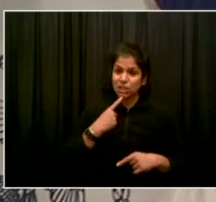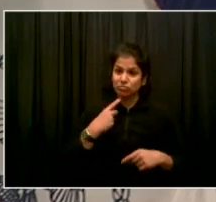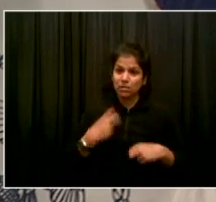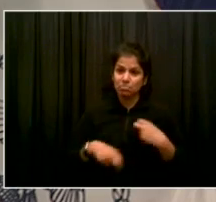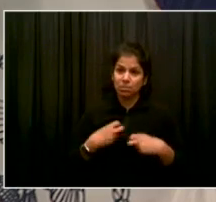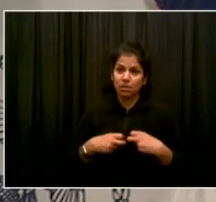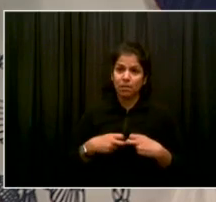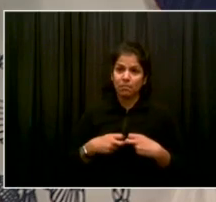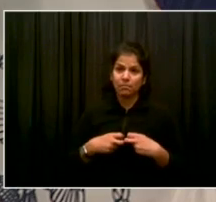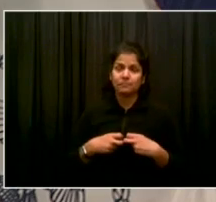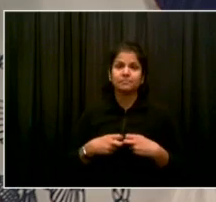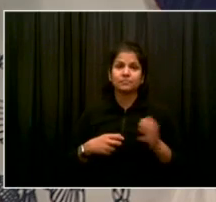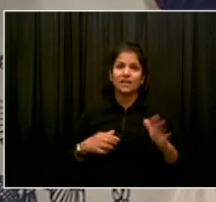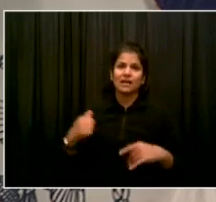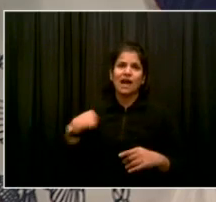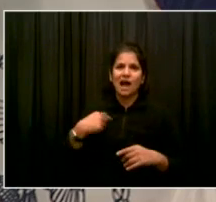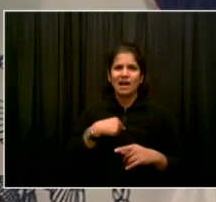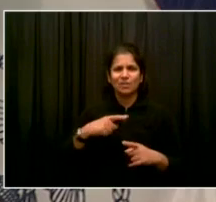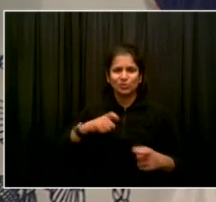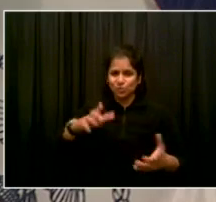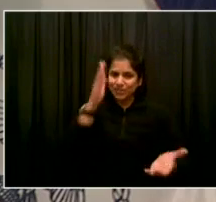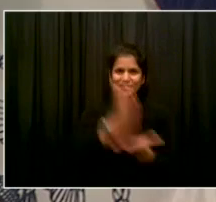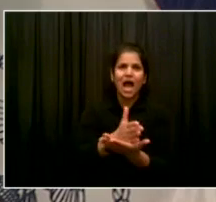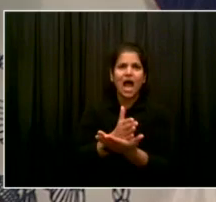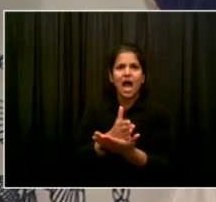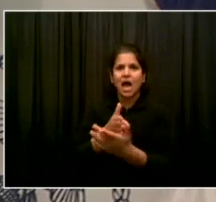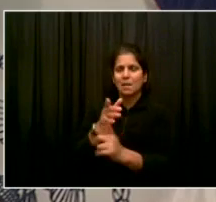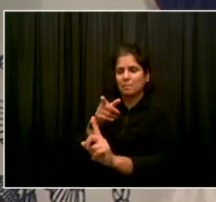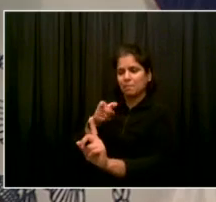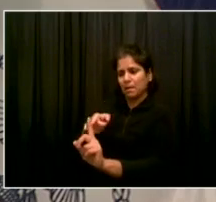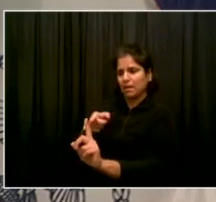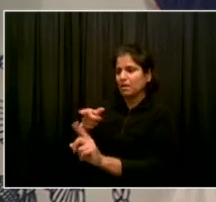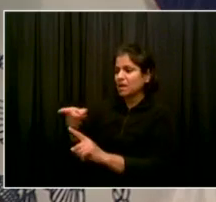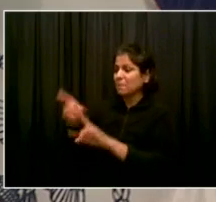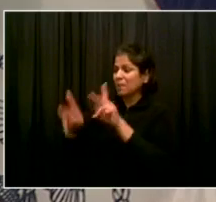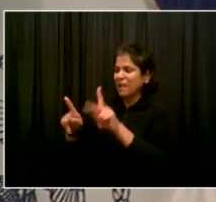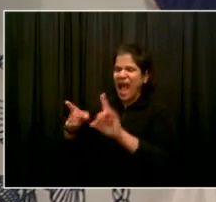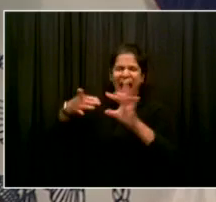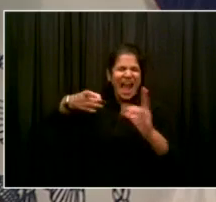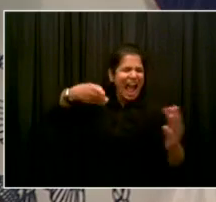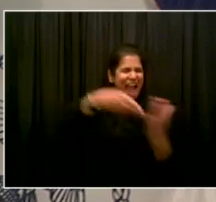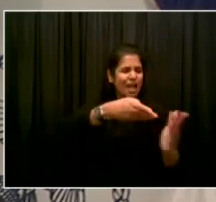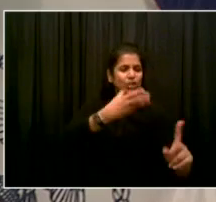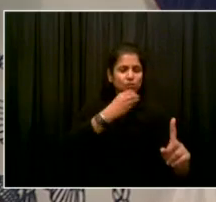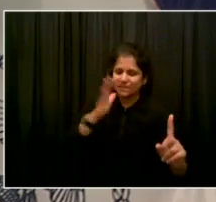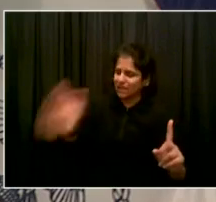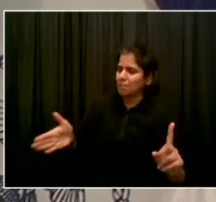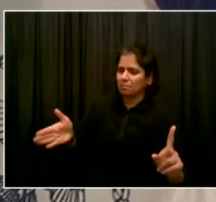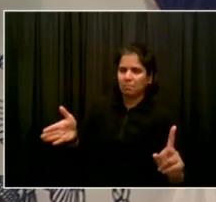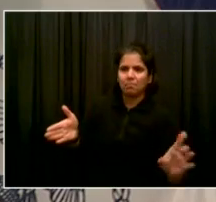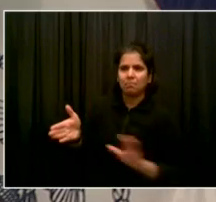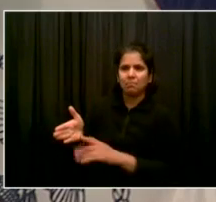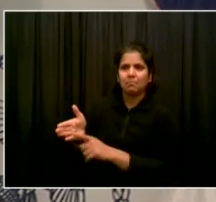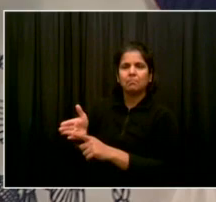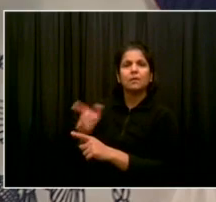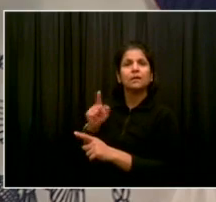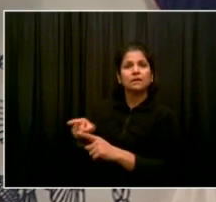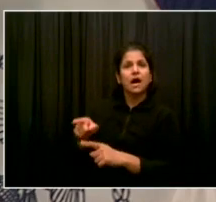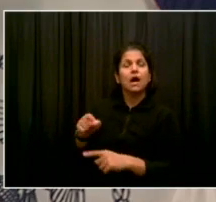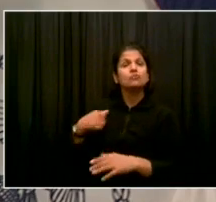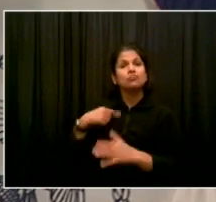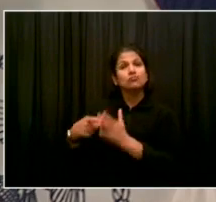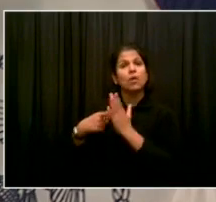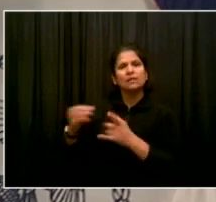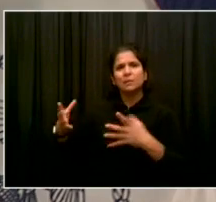anti-Semitism in a really fundamental way, and that's going to take years of hard work. And I'm worried